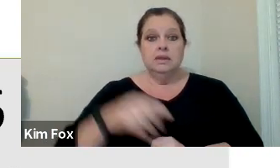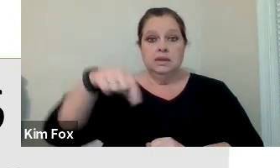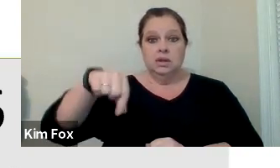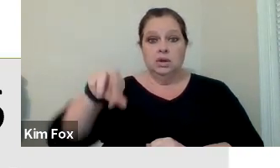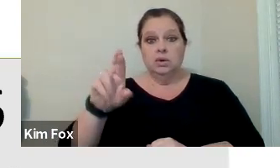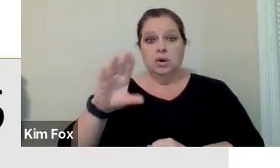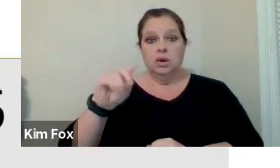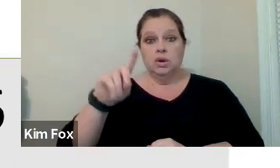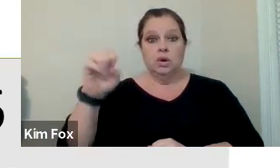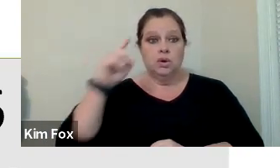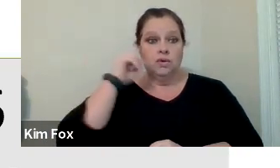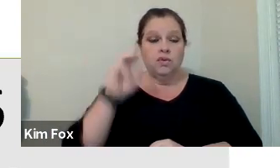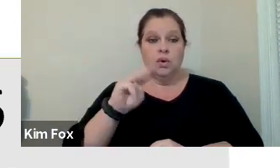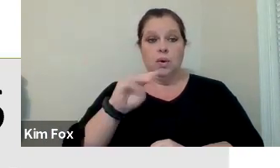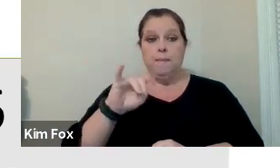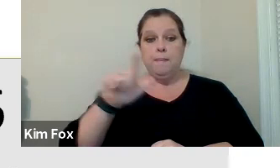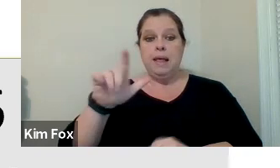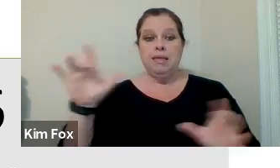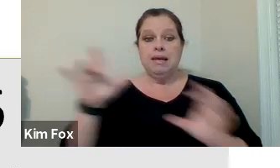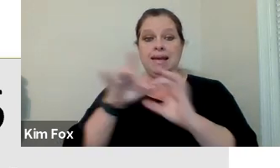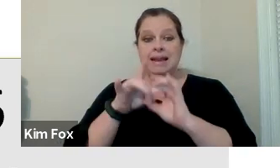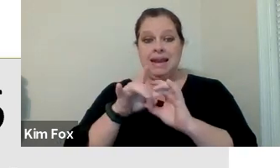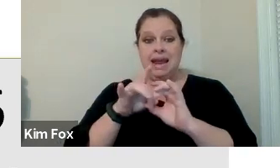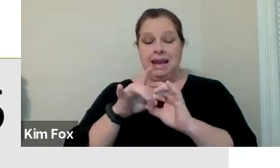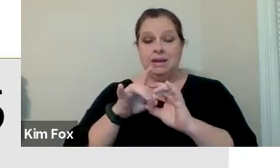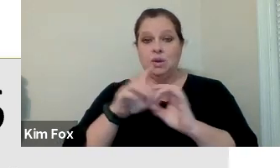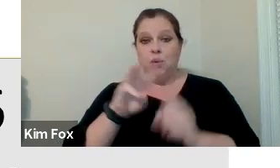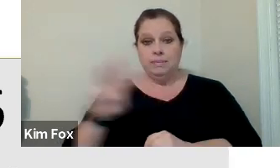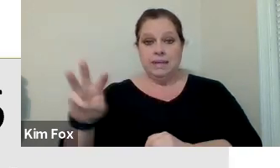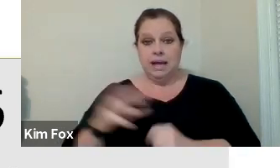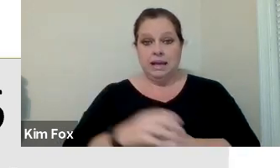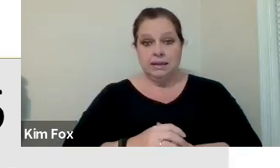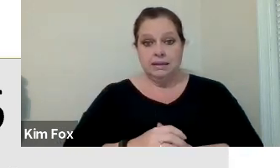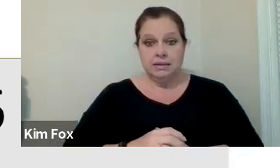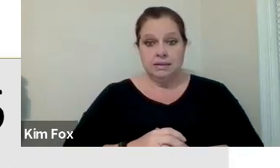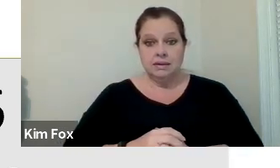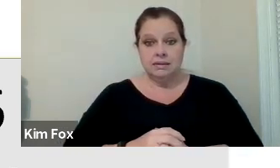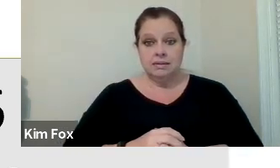is for the MilConnect website. The post 9/11 GI Bill also,